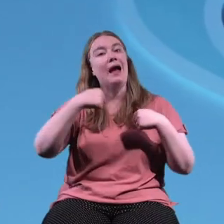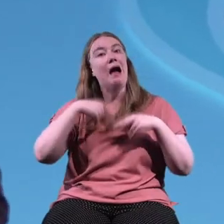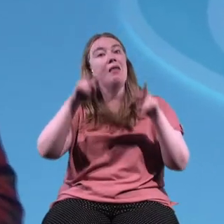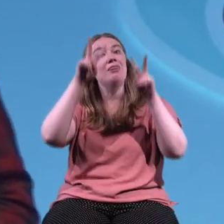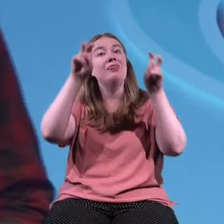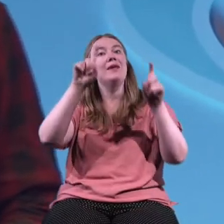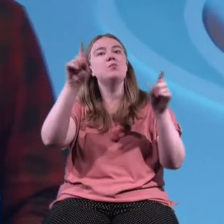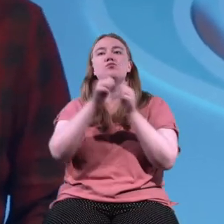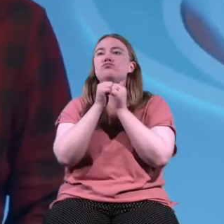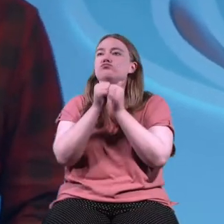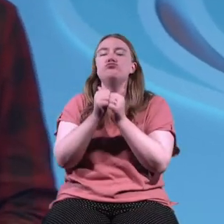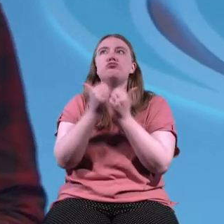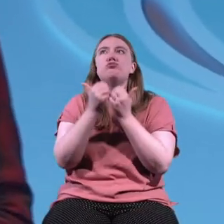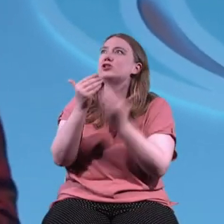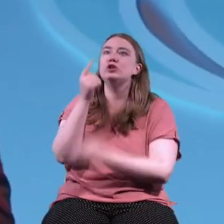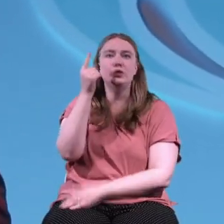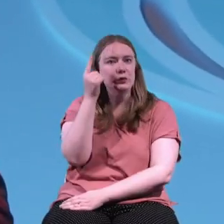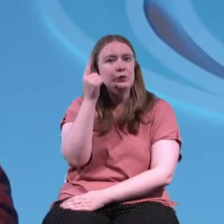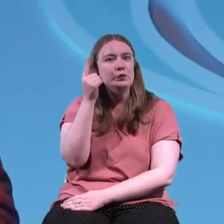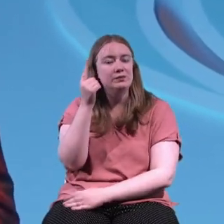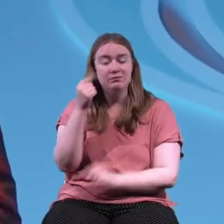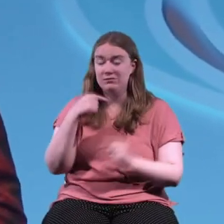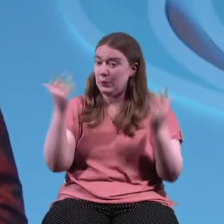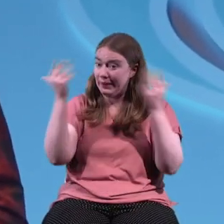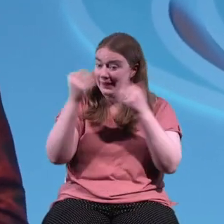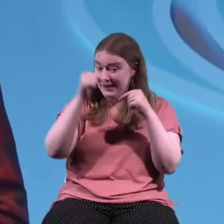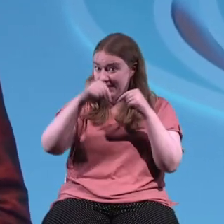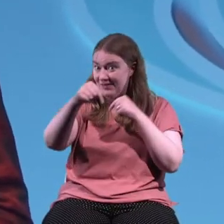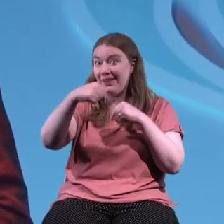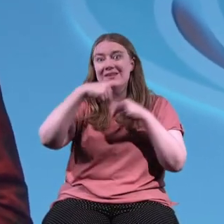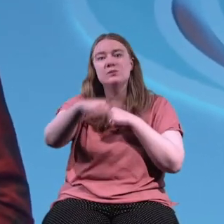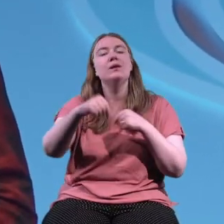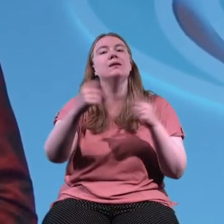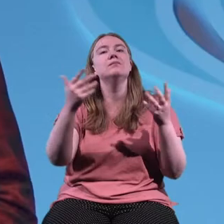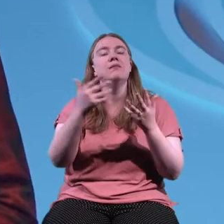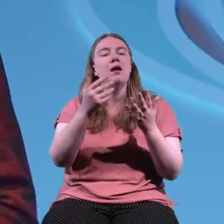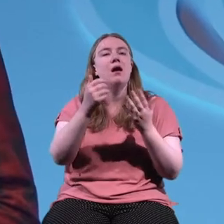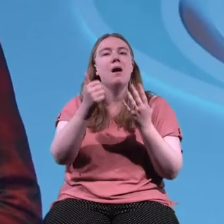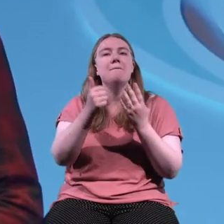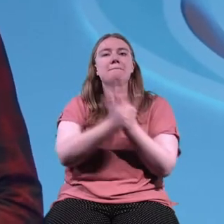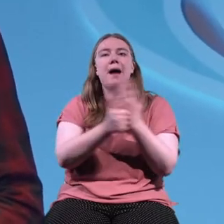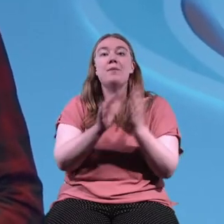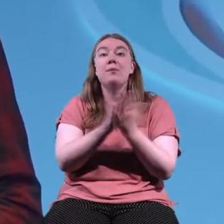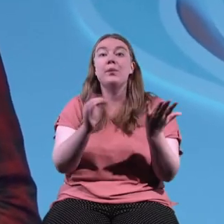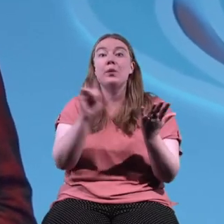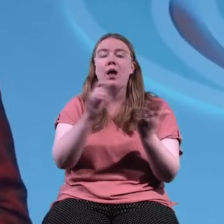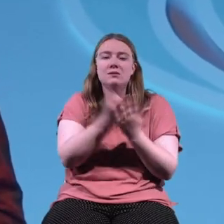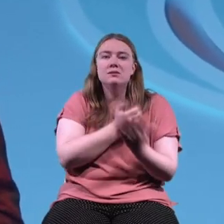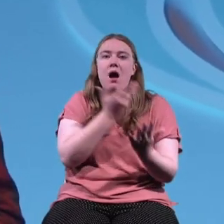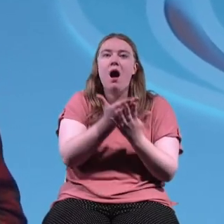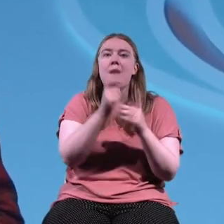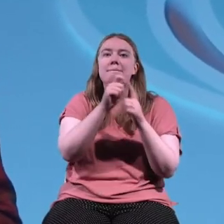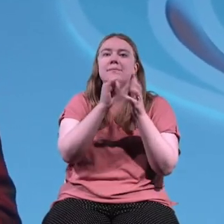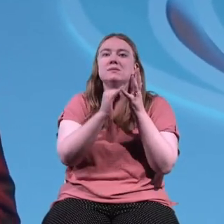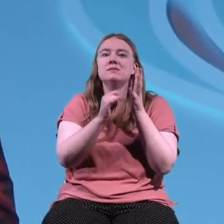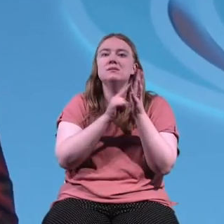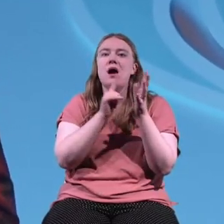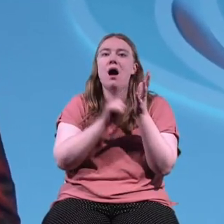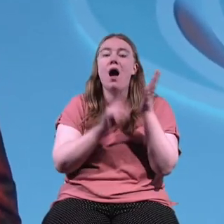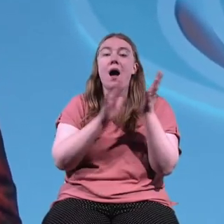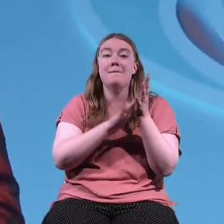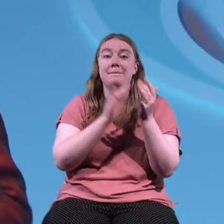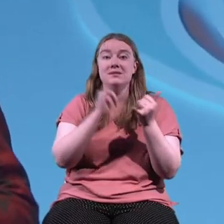of gratitude. And for our evenings this week, we're going to be in the Psalms with different speakers. And in just a moment, Tim